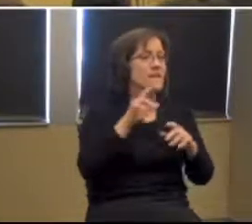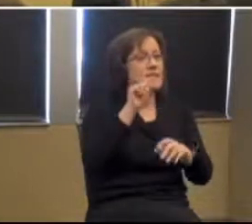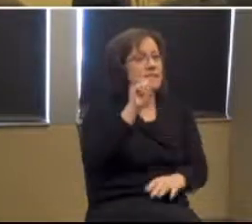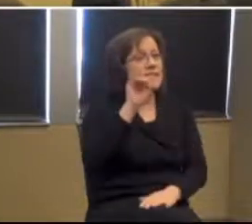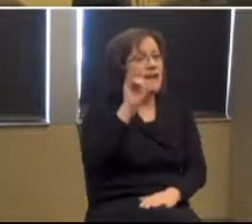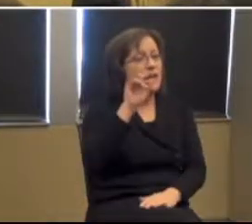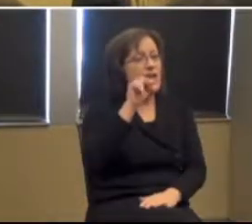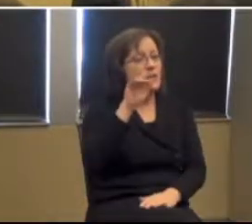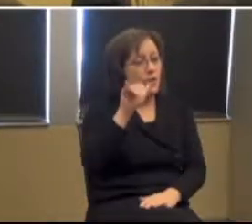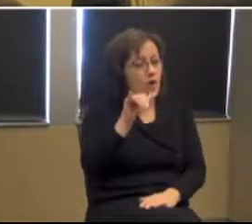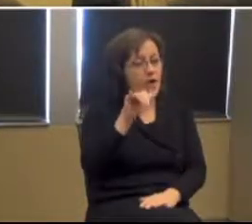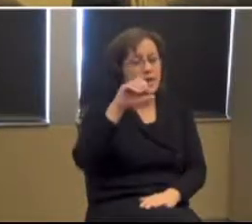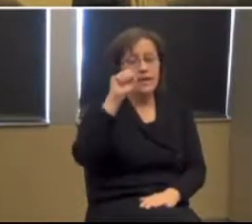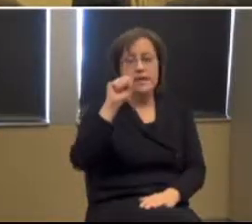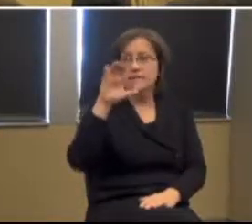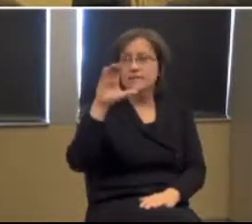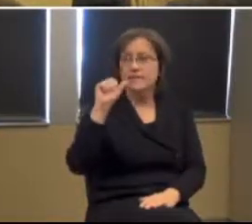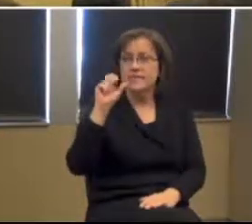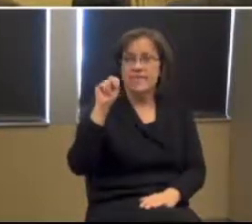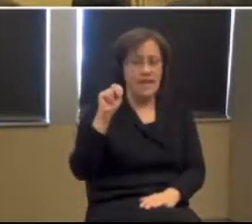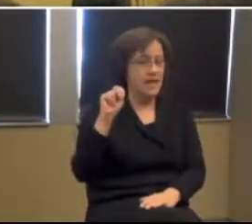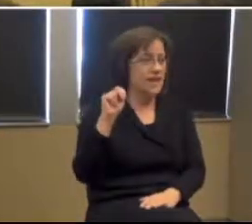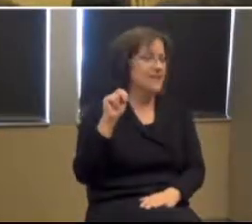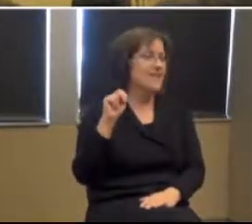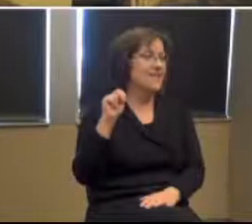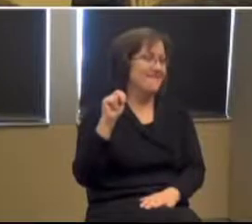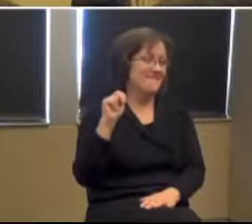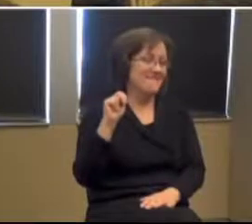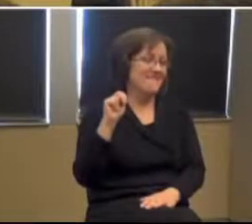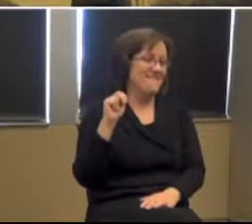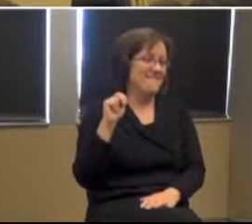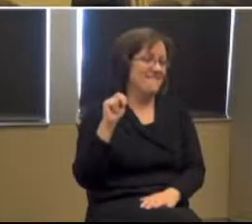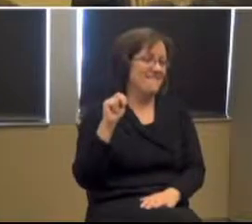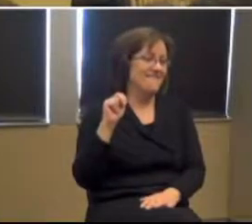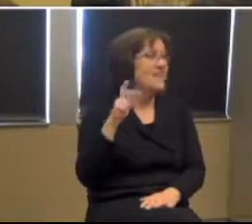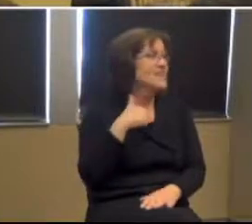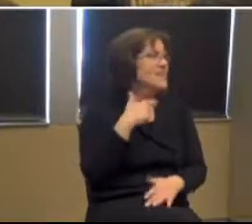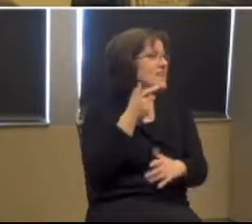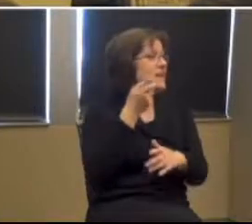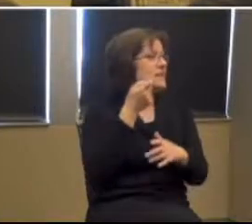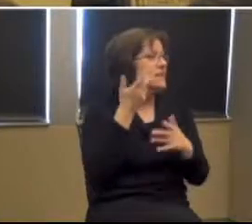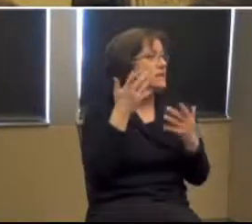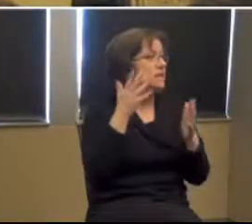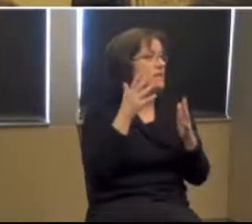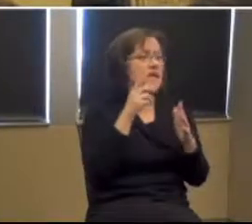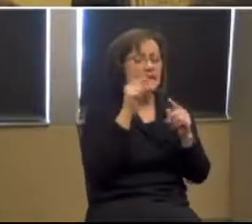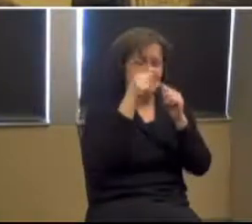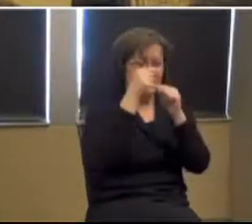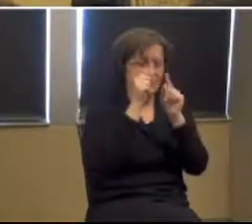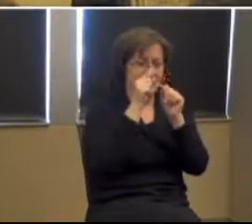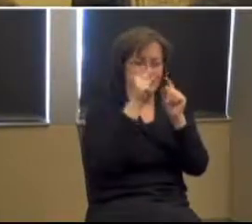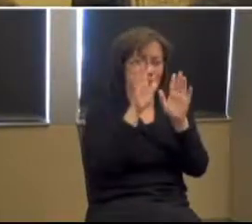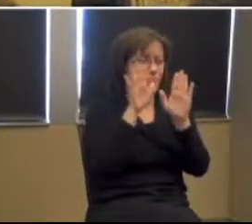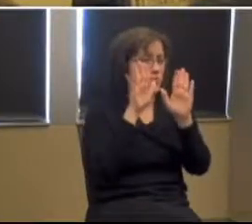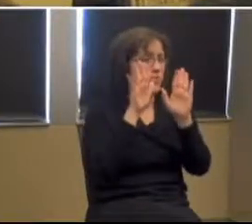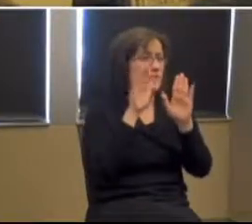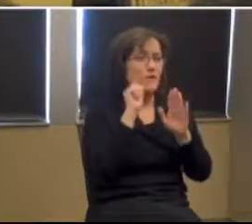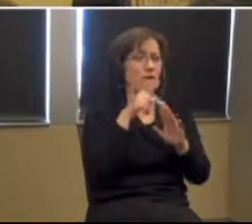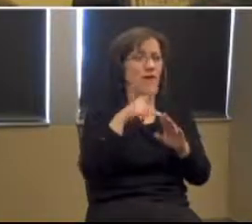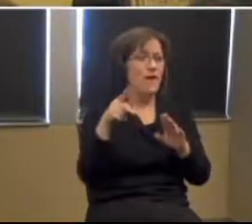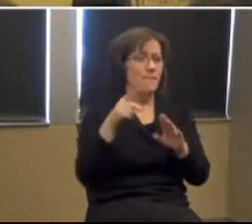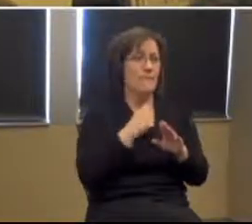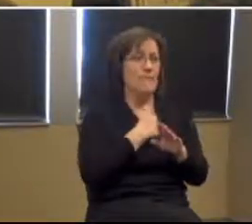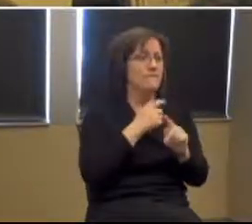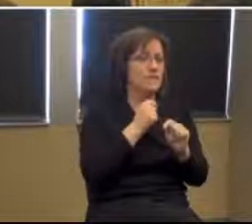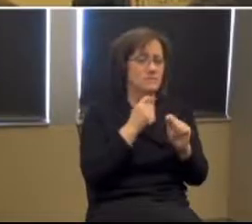TinyScan? Like done. like little bitty. I love it. It's a great app. As in little bitty. So